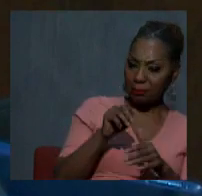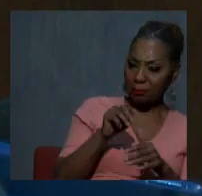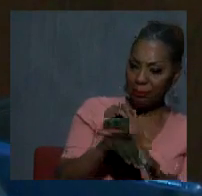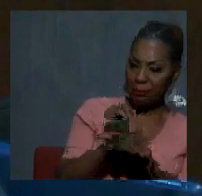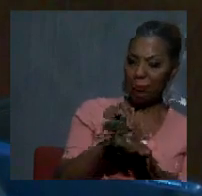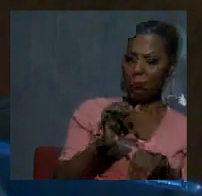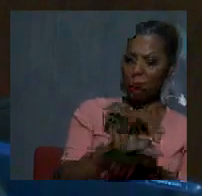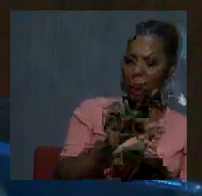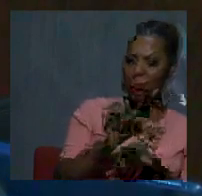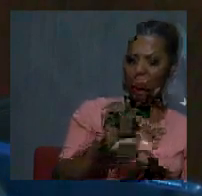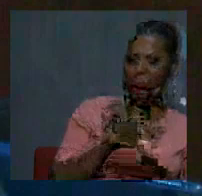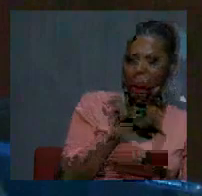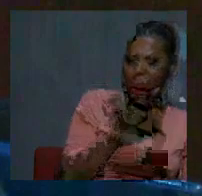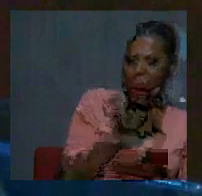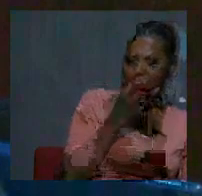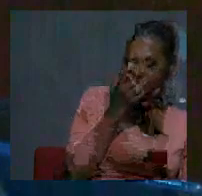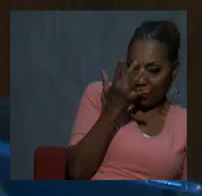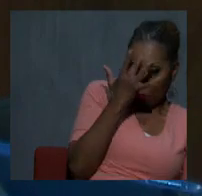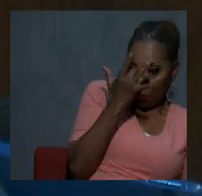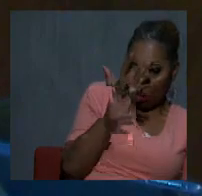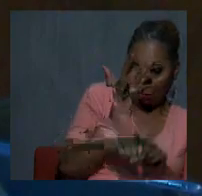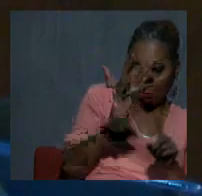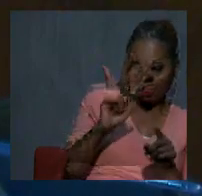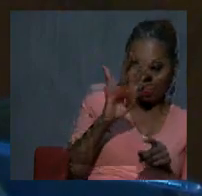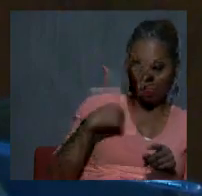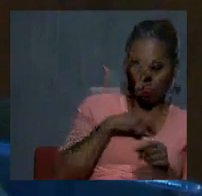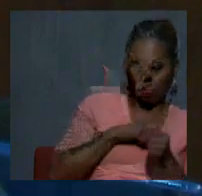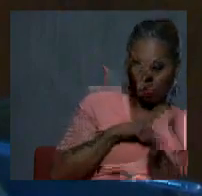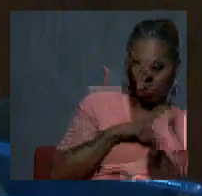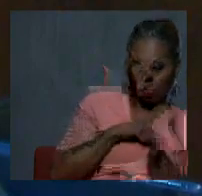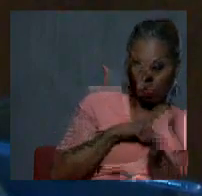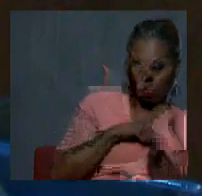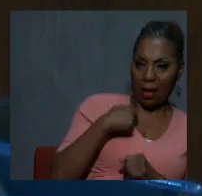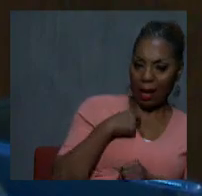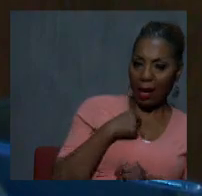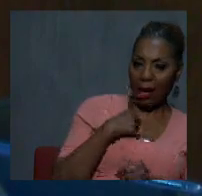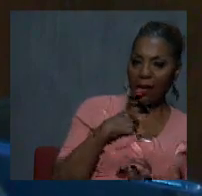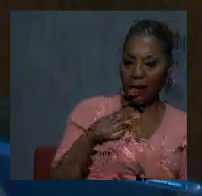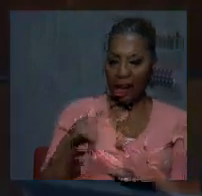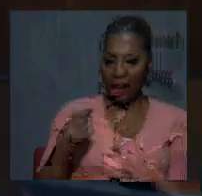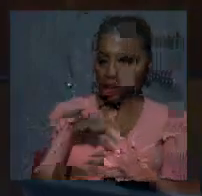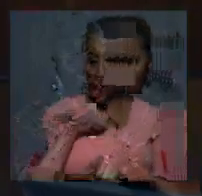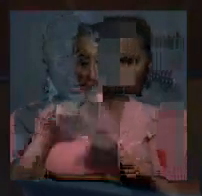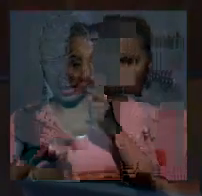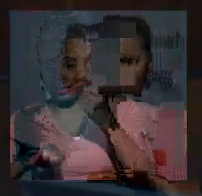I understand why, but we're funding it. Well, What